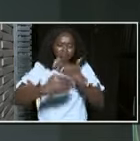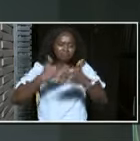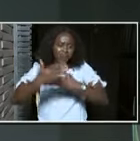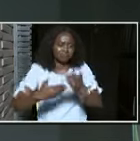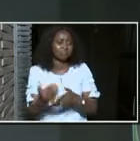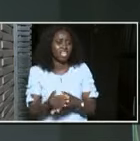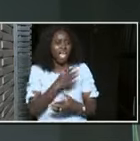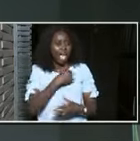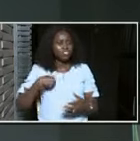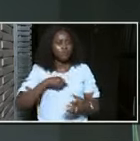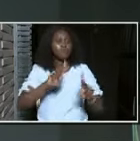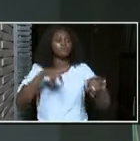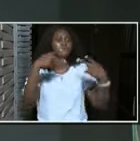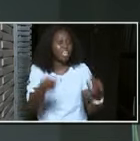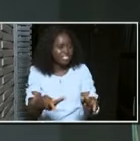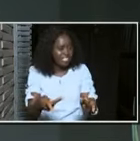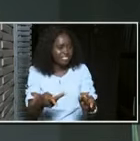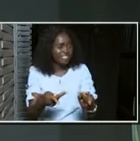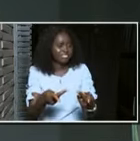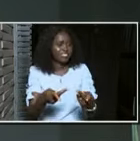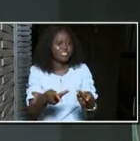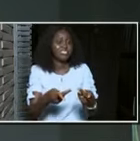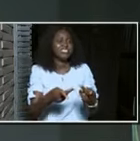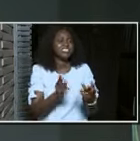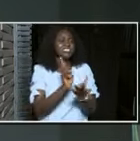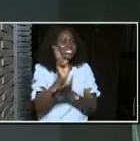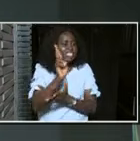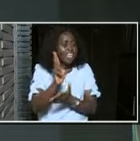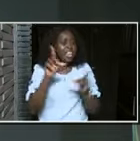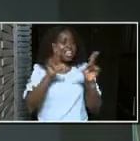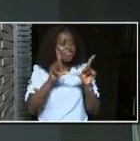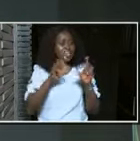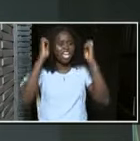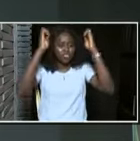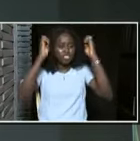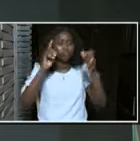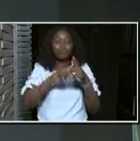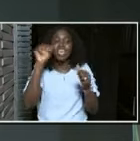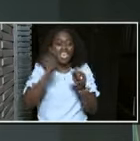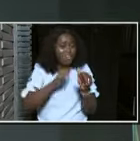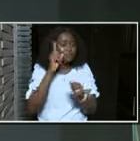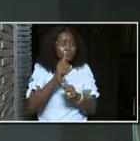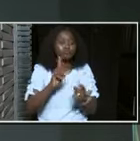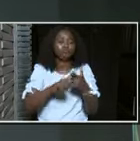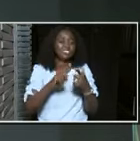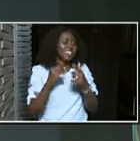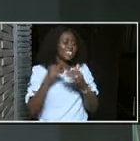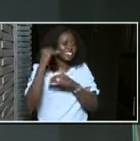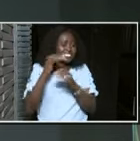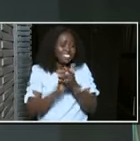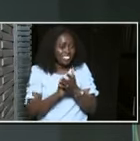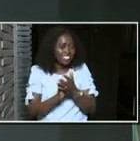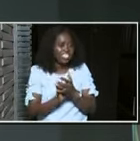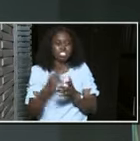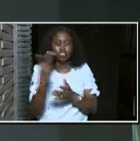we provided tertiary level education to everybody to the extent that the